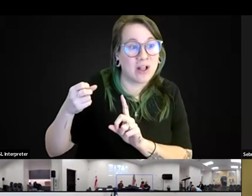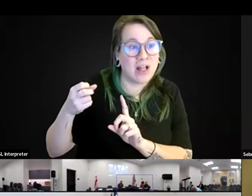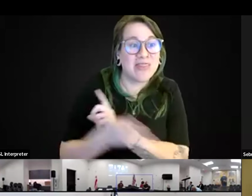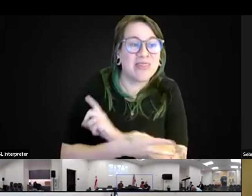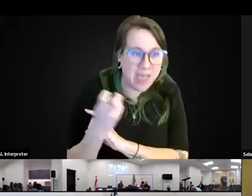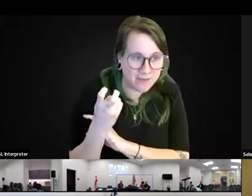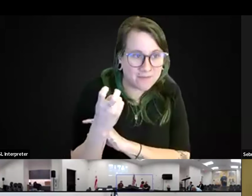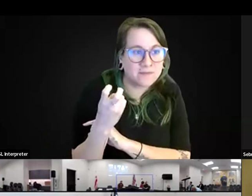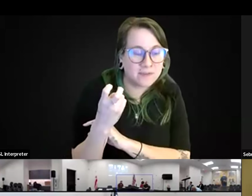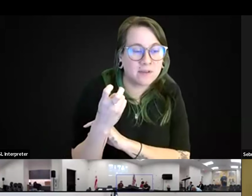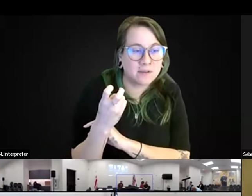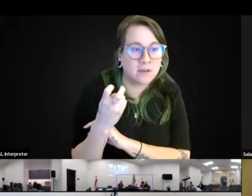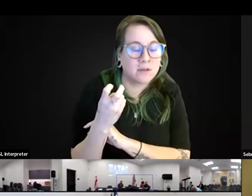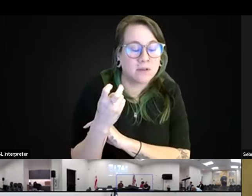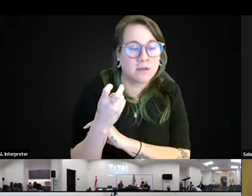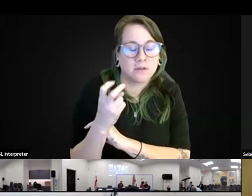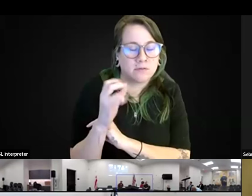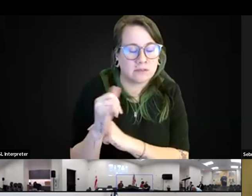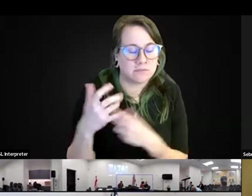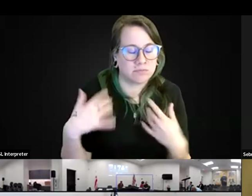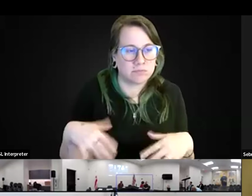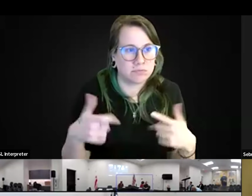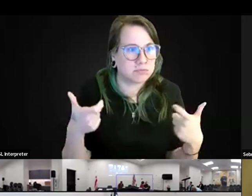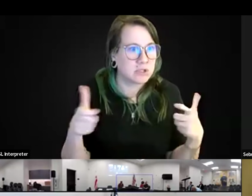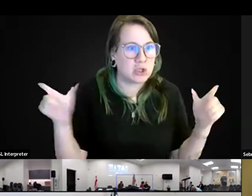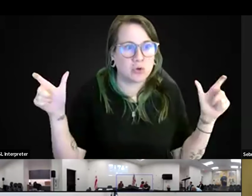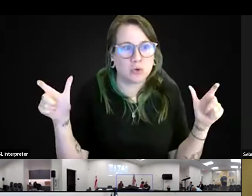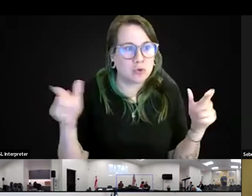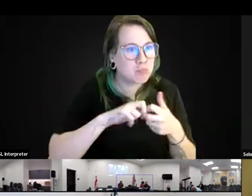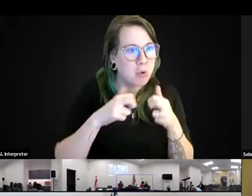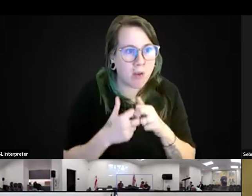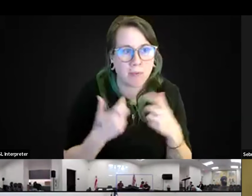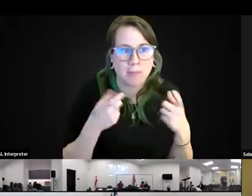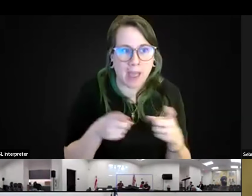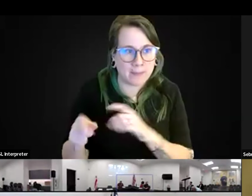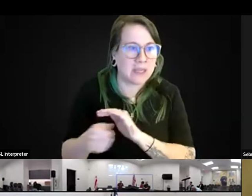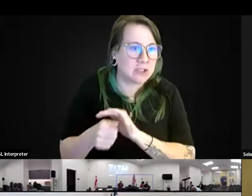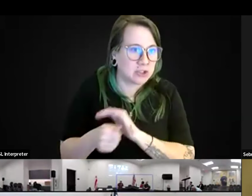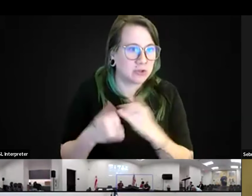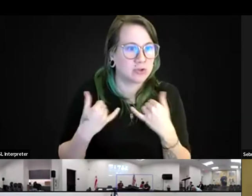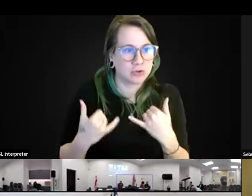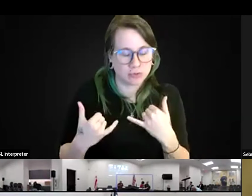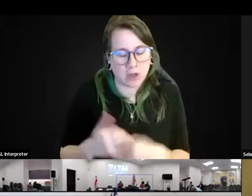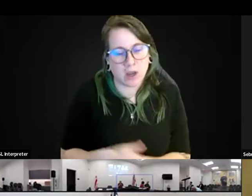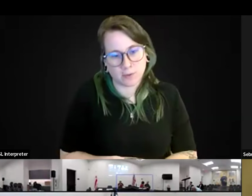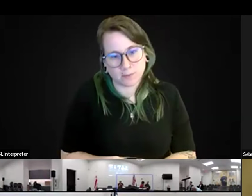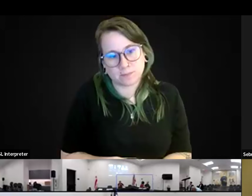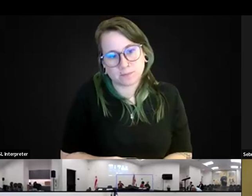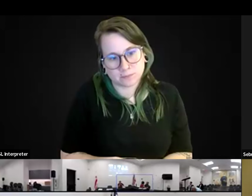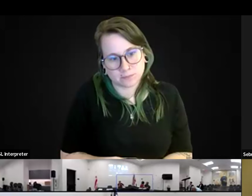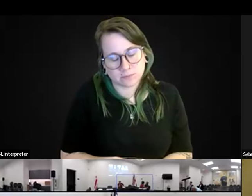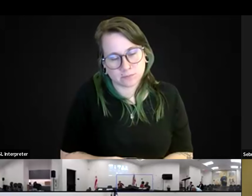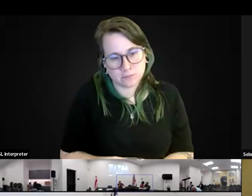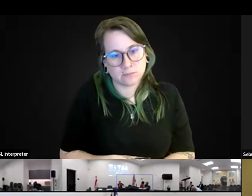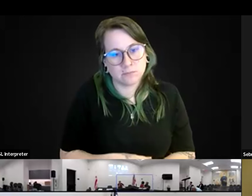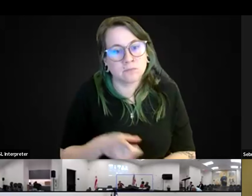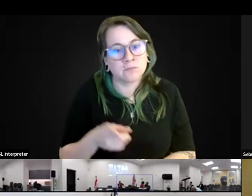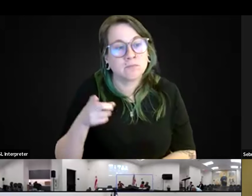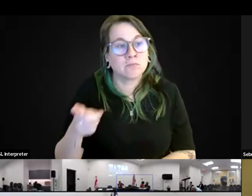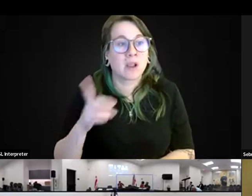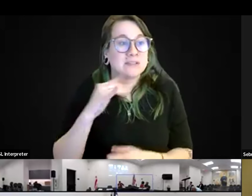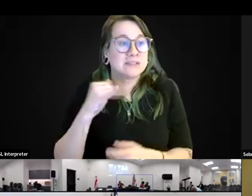theft is like huge in shelters. Okay, I'll take your last